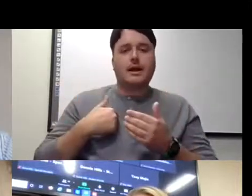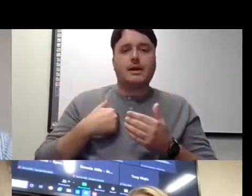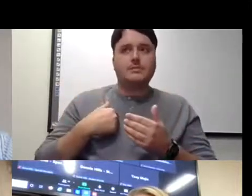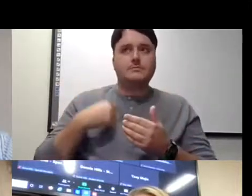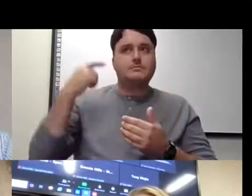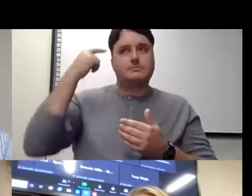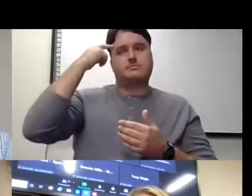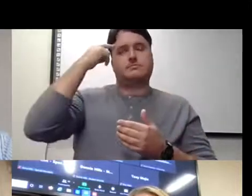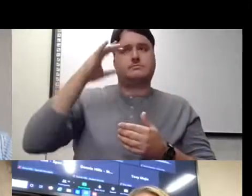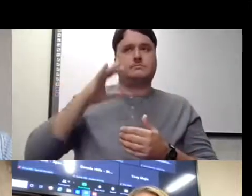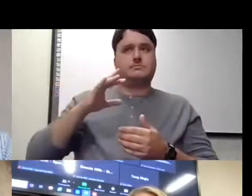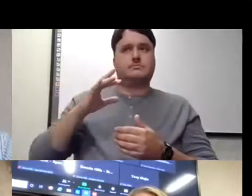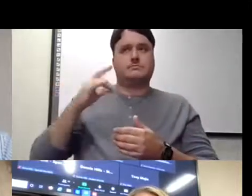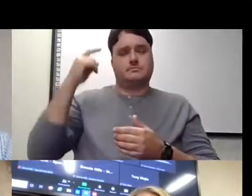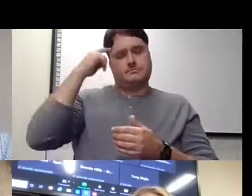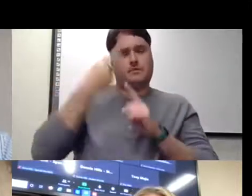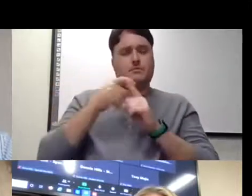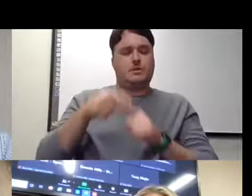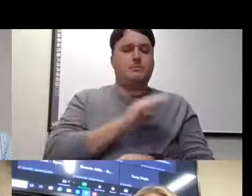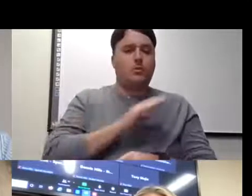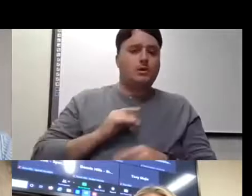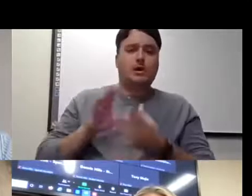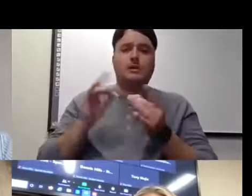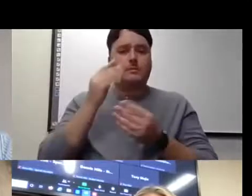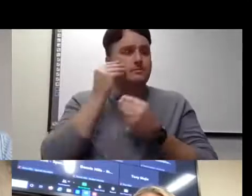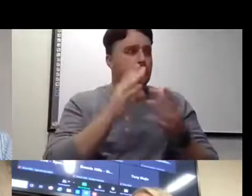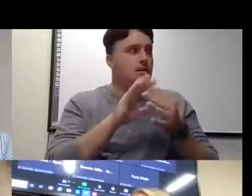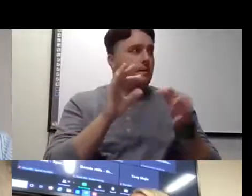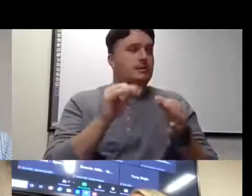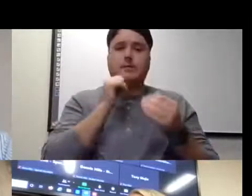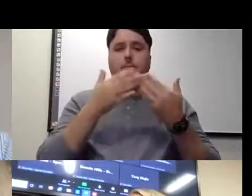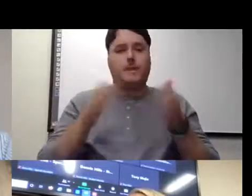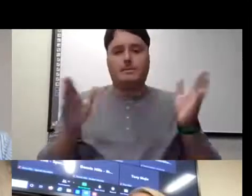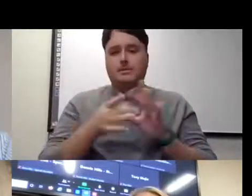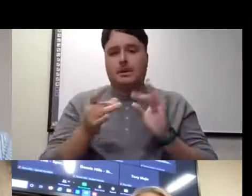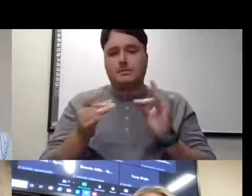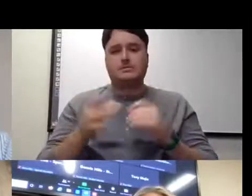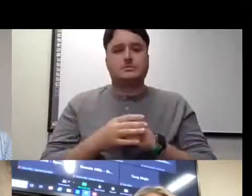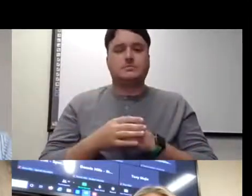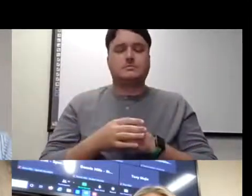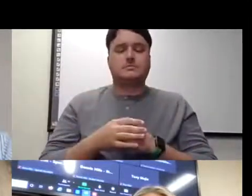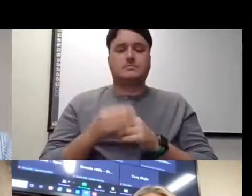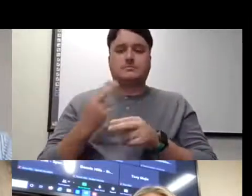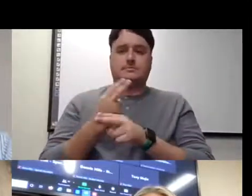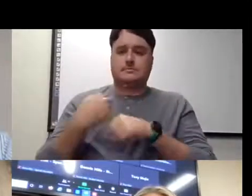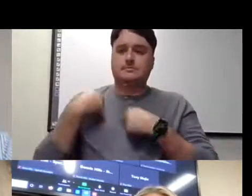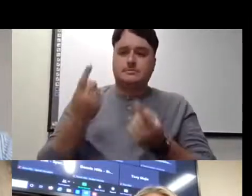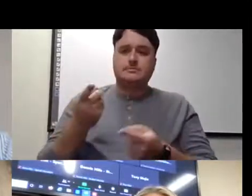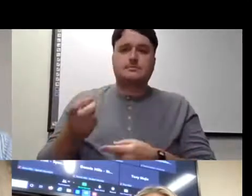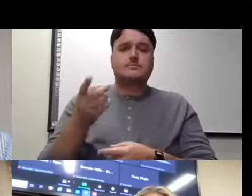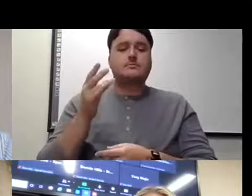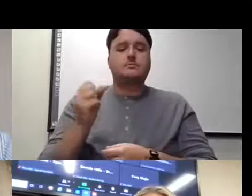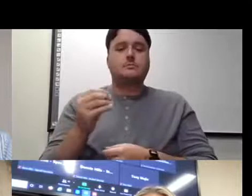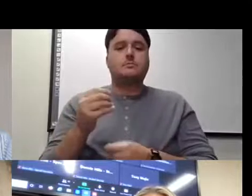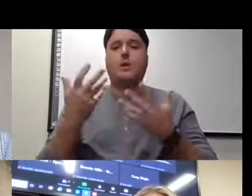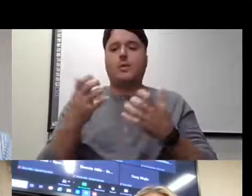forward here on the board and in my comments and in comments, not public comments, have used. And so I just